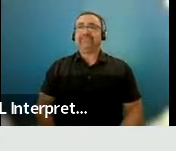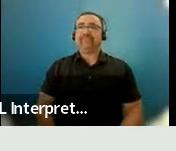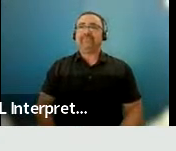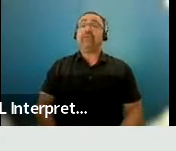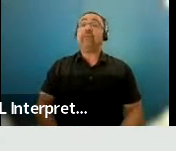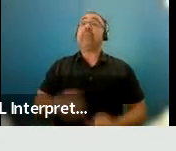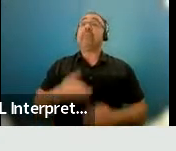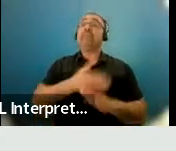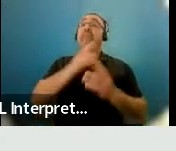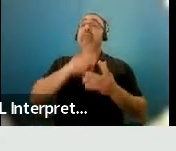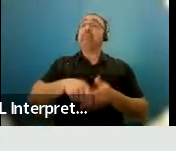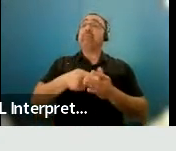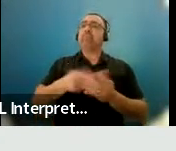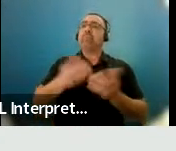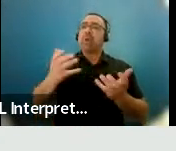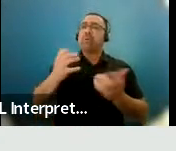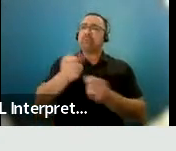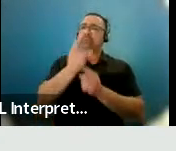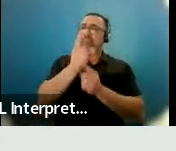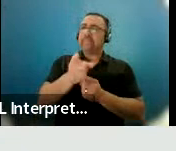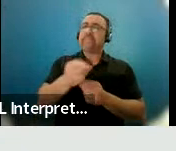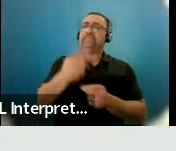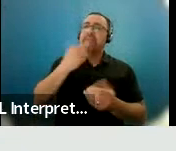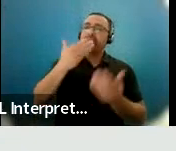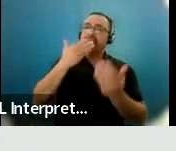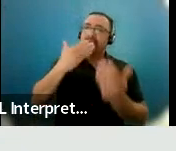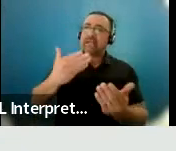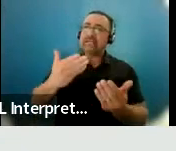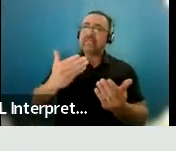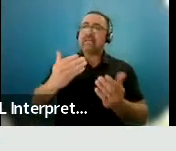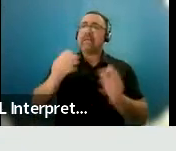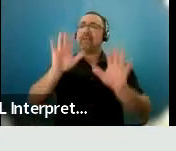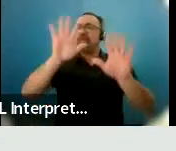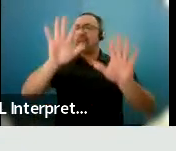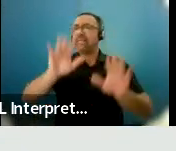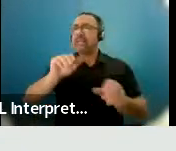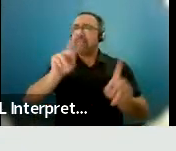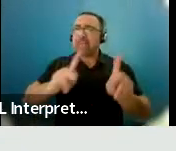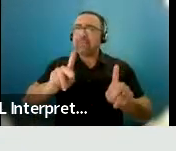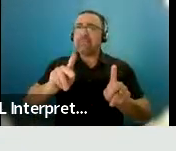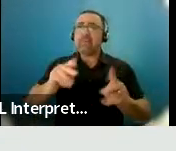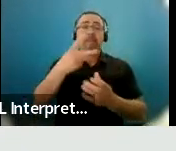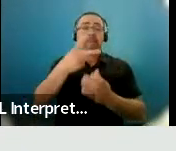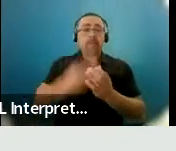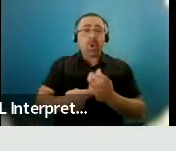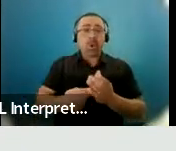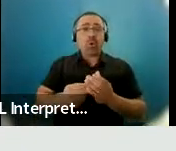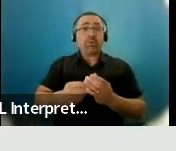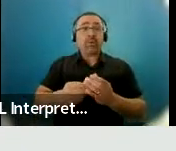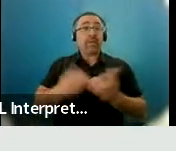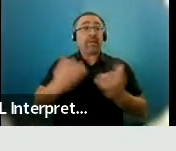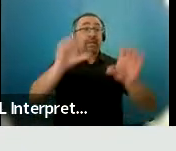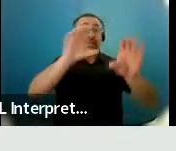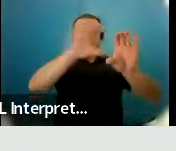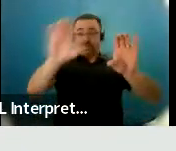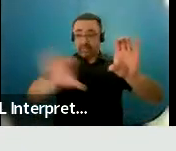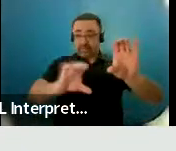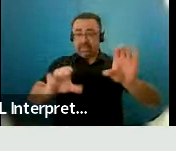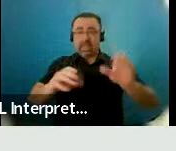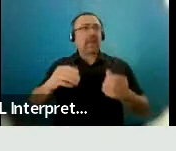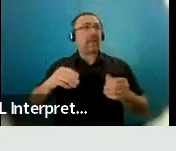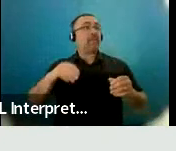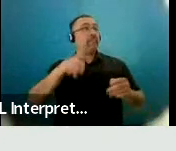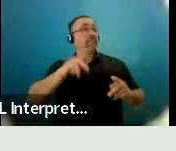Before we begin, we wanted to take a minute to say thank you to the amazing people both on screen and behind the scenes. We wanted to